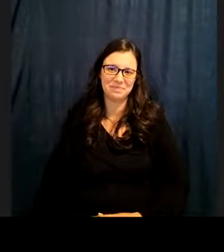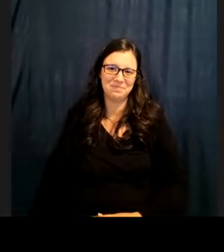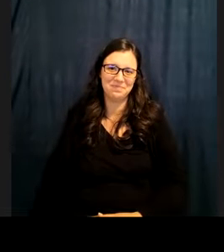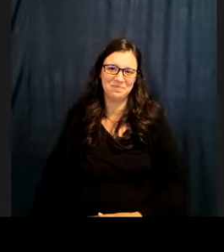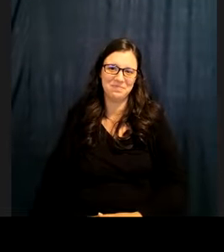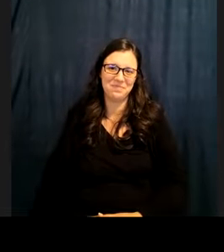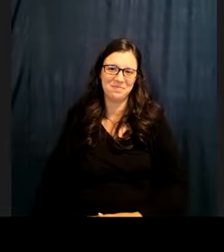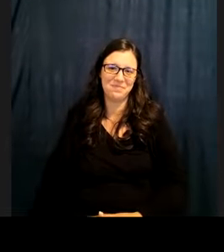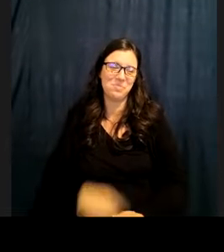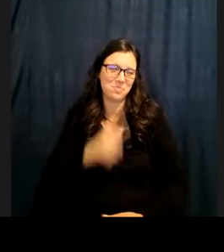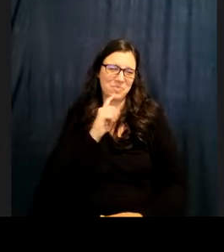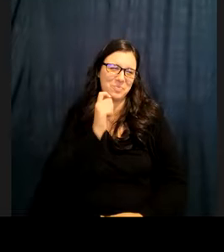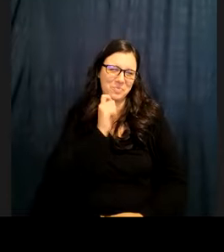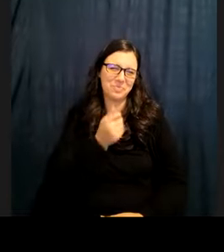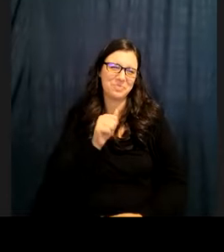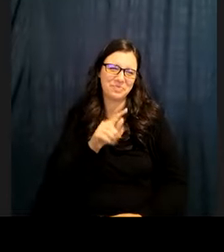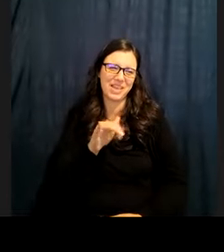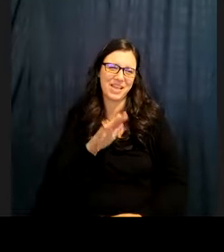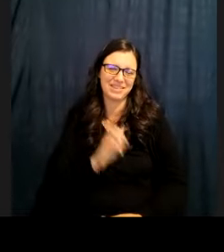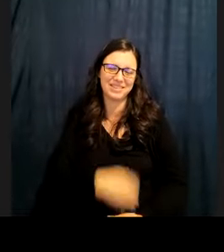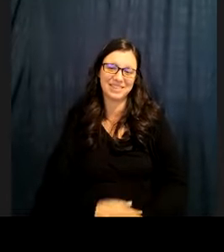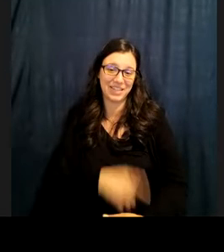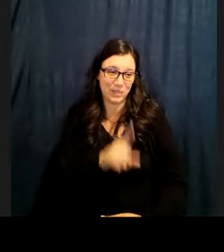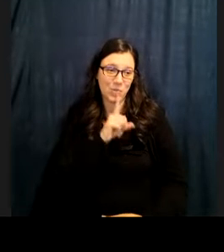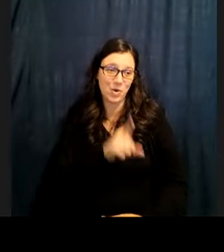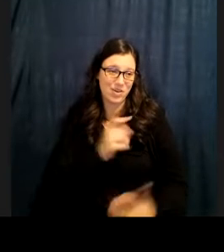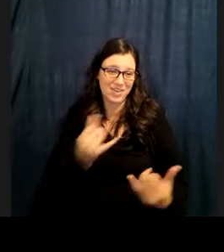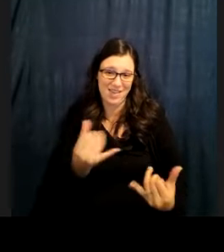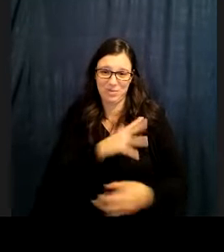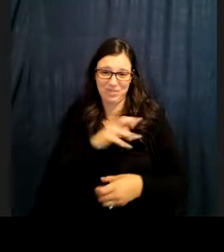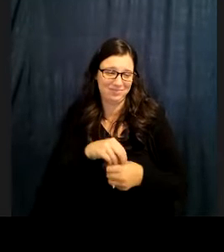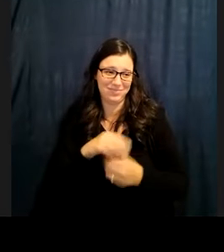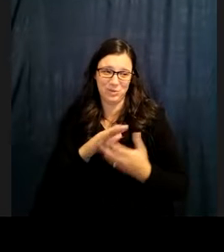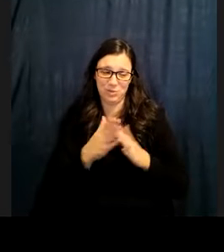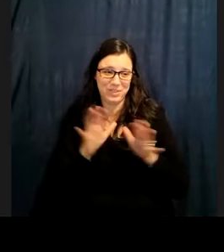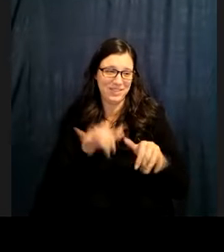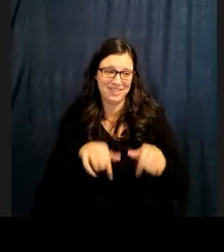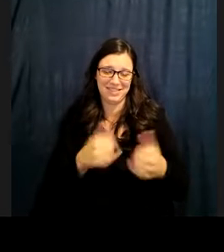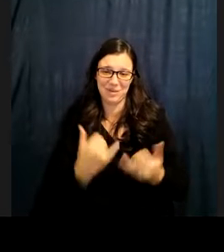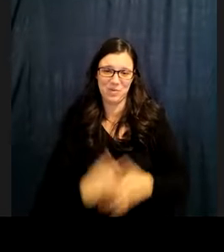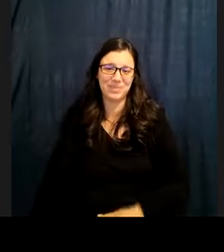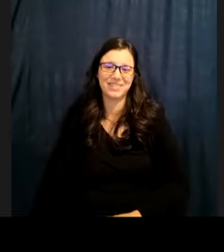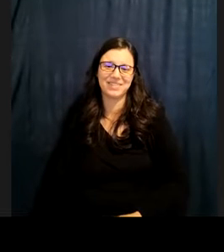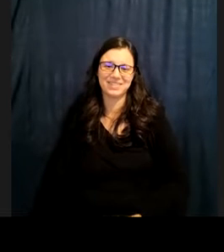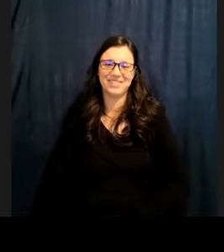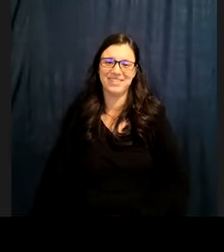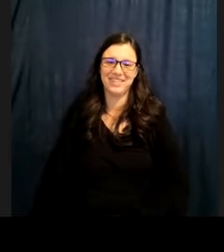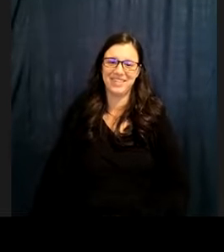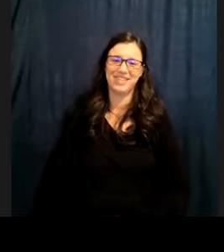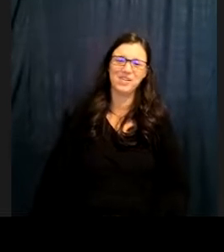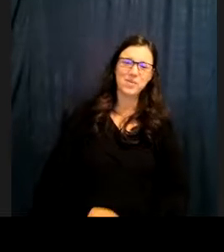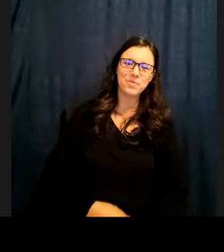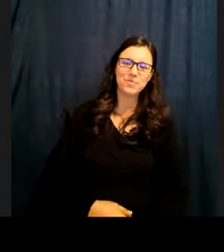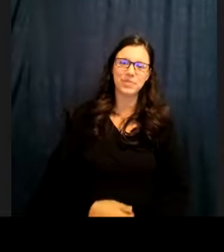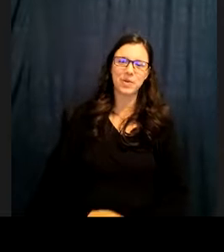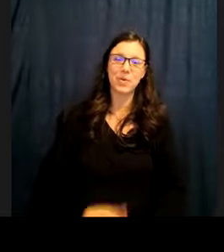That's very neat, Alice. And you are part of the community that does this now. Well, and thank you